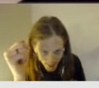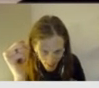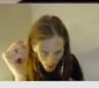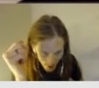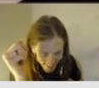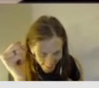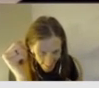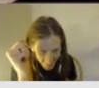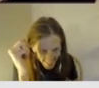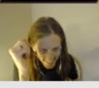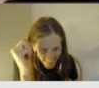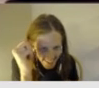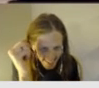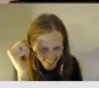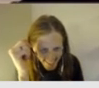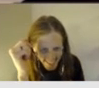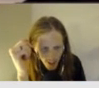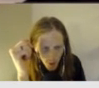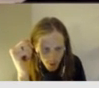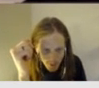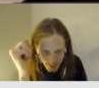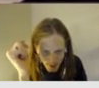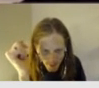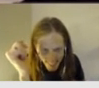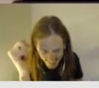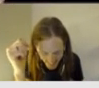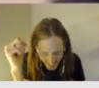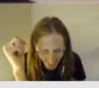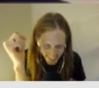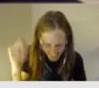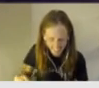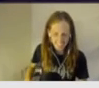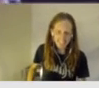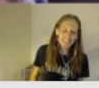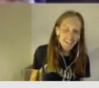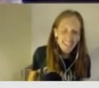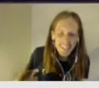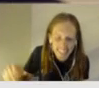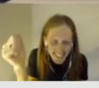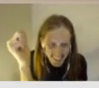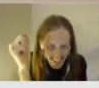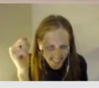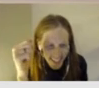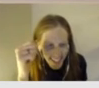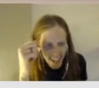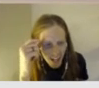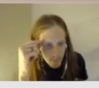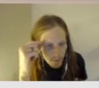not. She's already patient enough. Whole world falls apart when that doesn't work out. Absolutely. That's awesome,